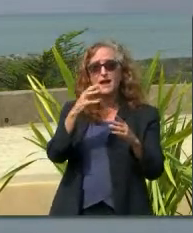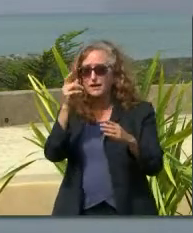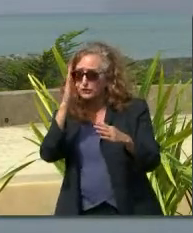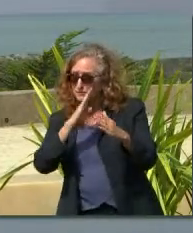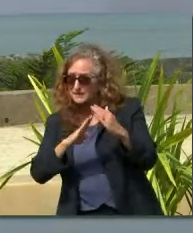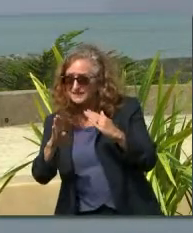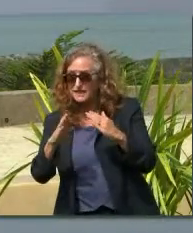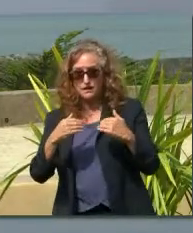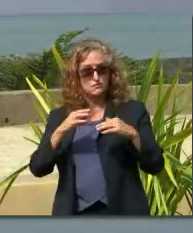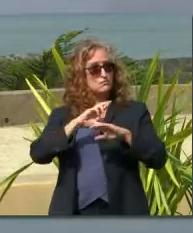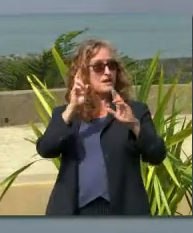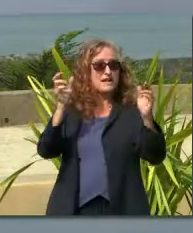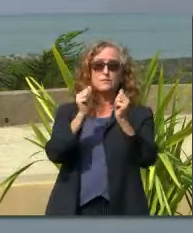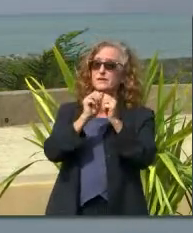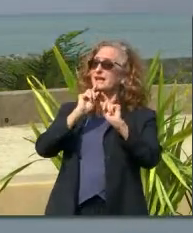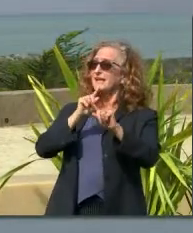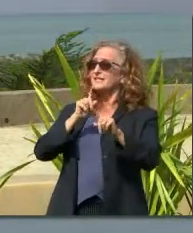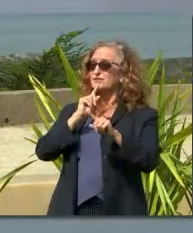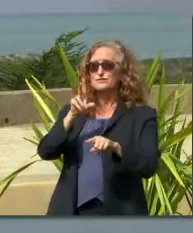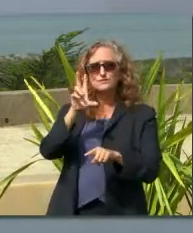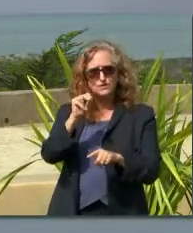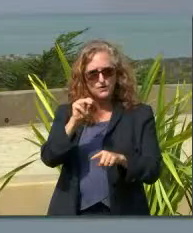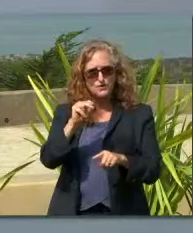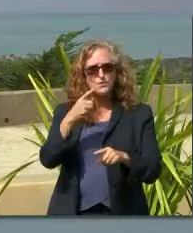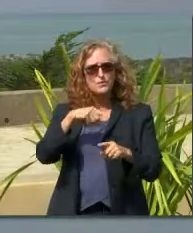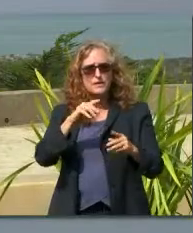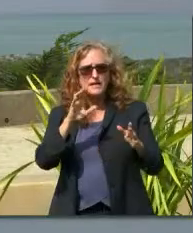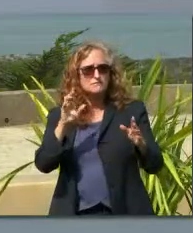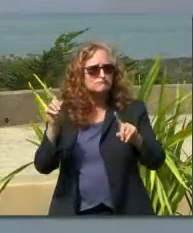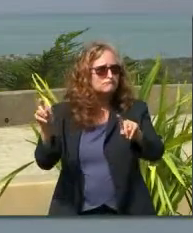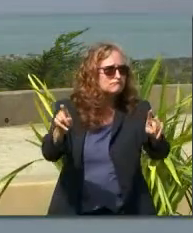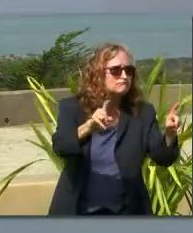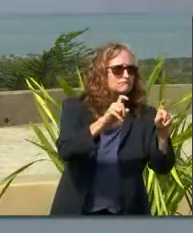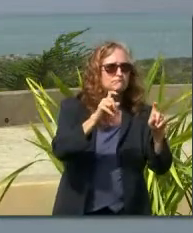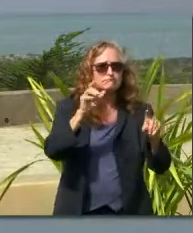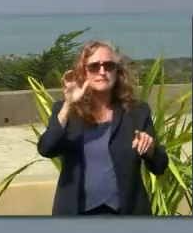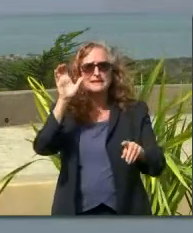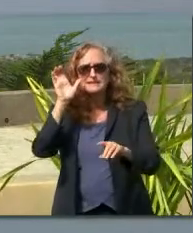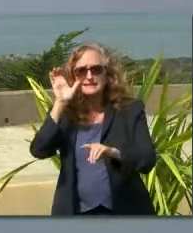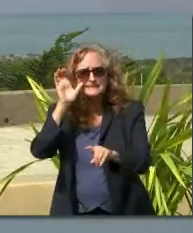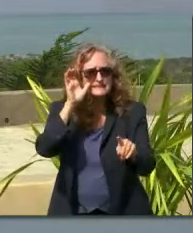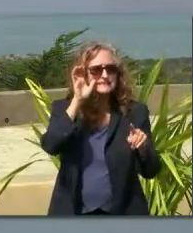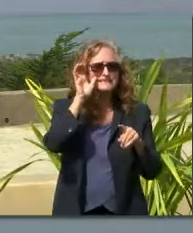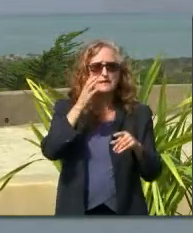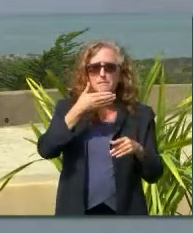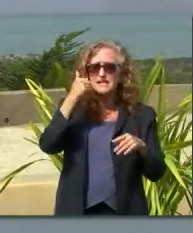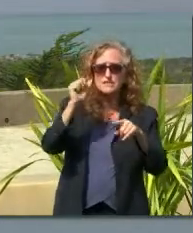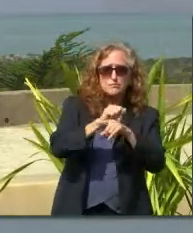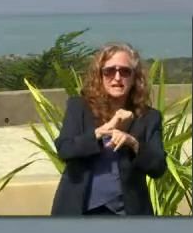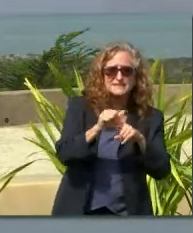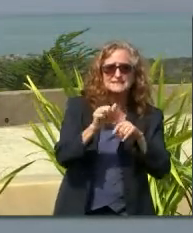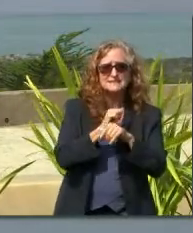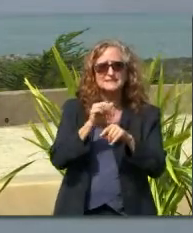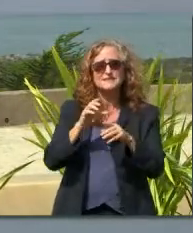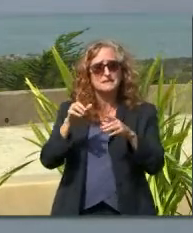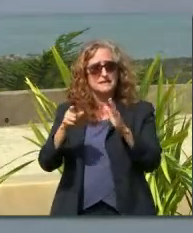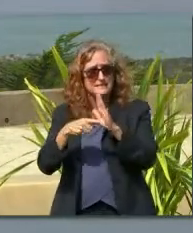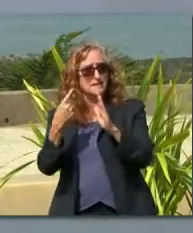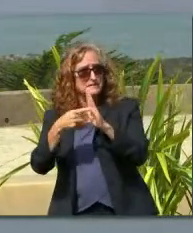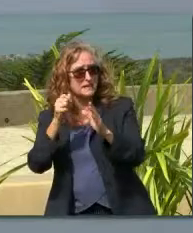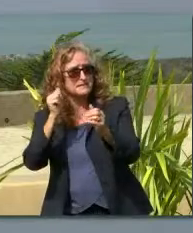we don't have all the answers. And so we seek to share best practices. We seek to compete. I think you heard that